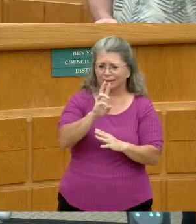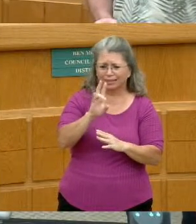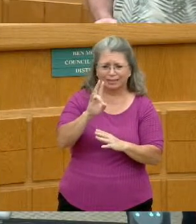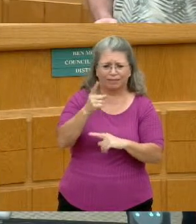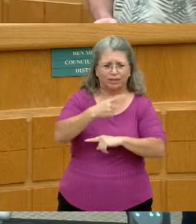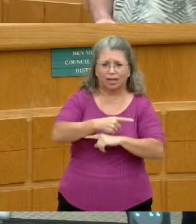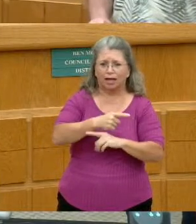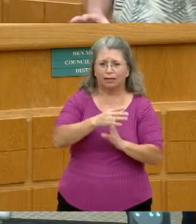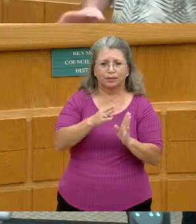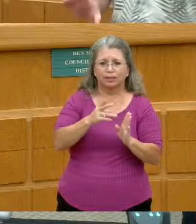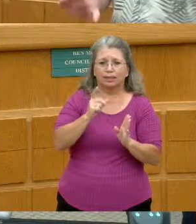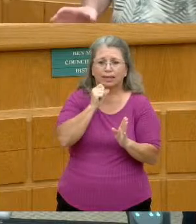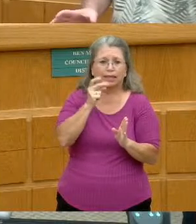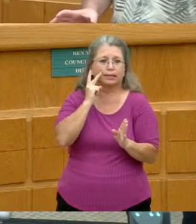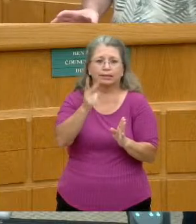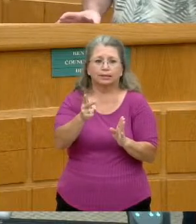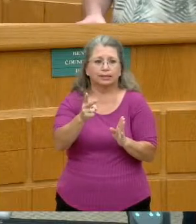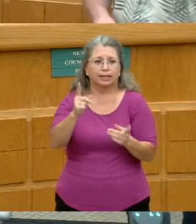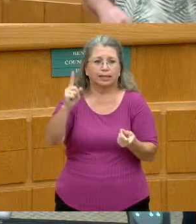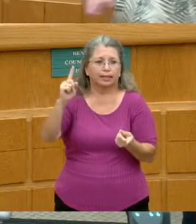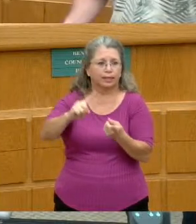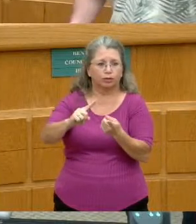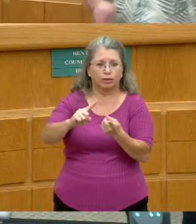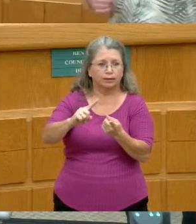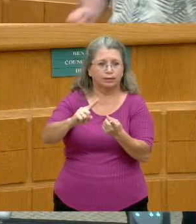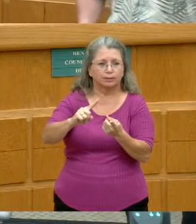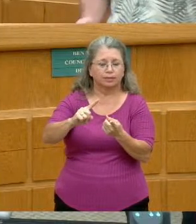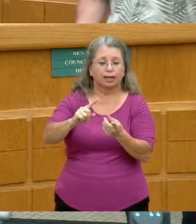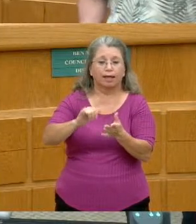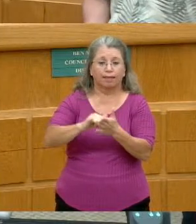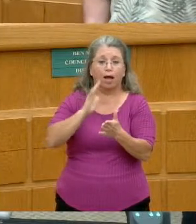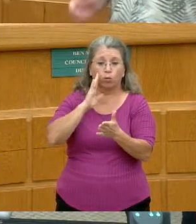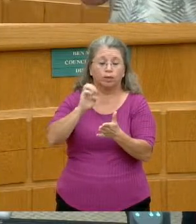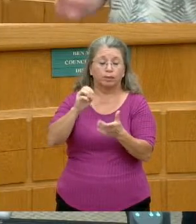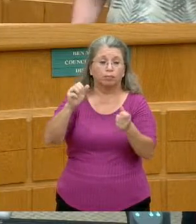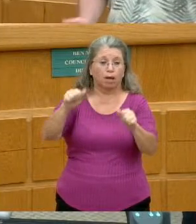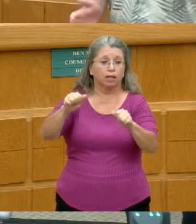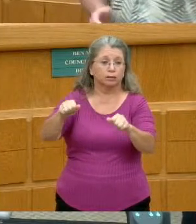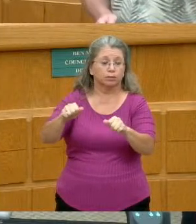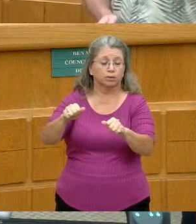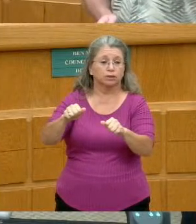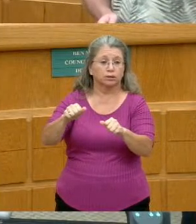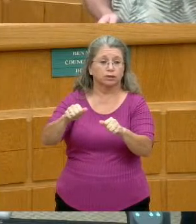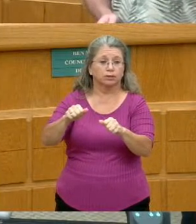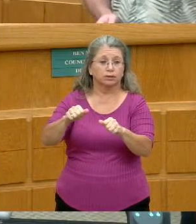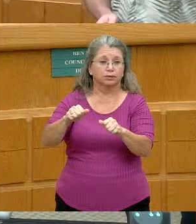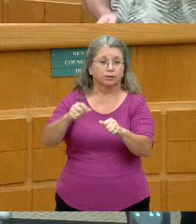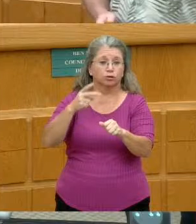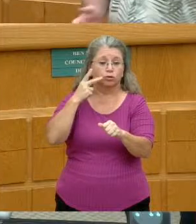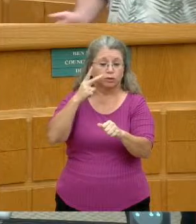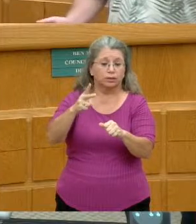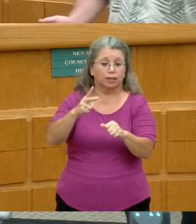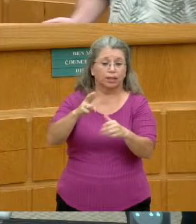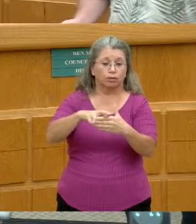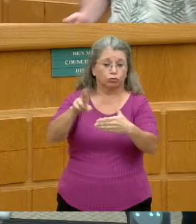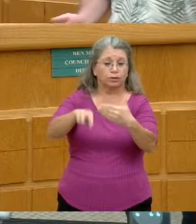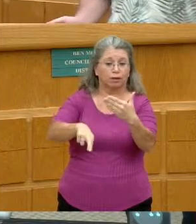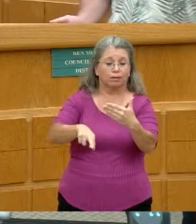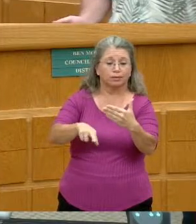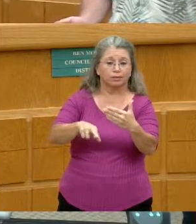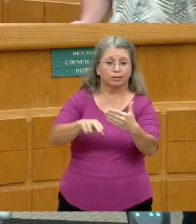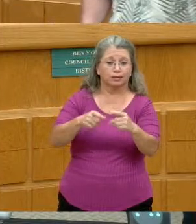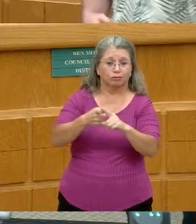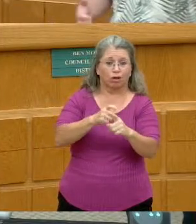didn't see an effect. And it would be possible, if testing was being done really, really fast, to see an effect of our change in behavior